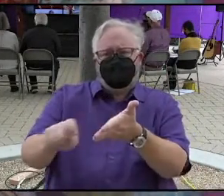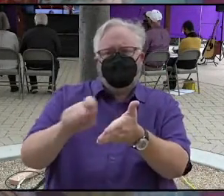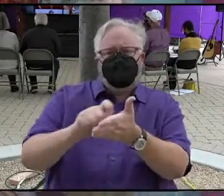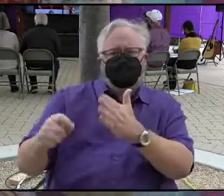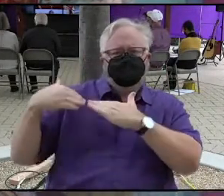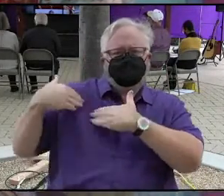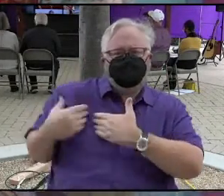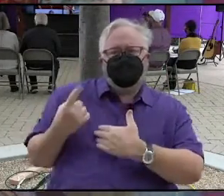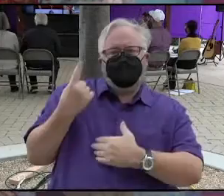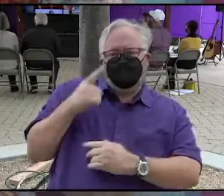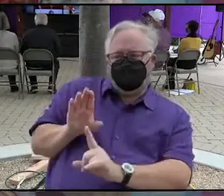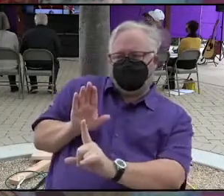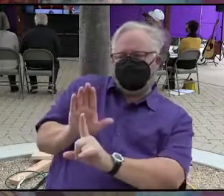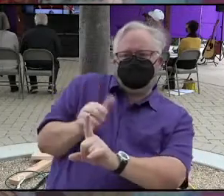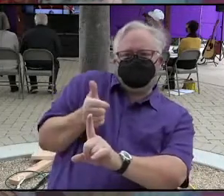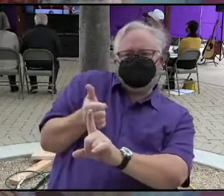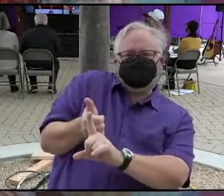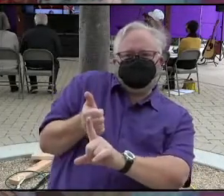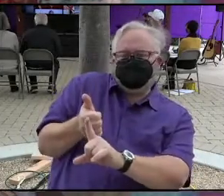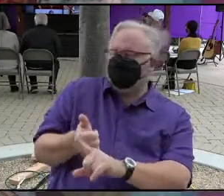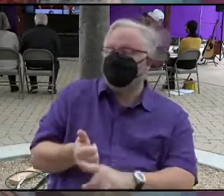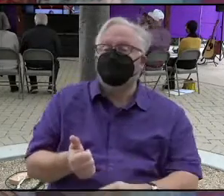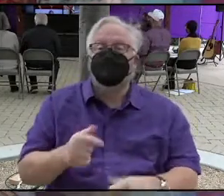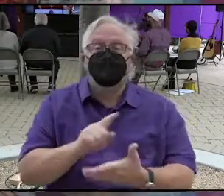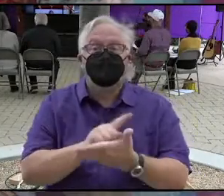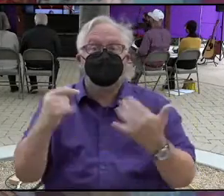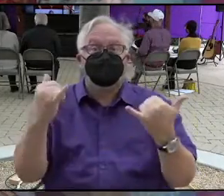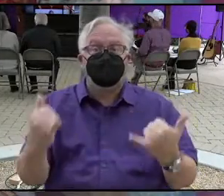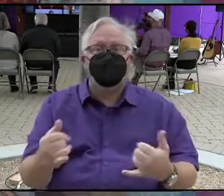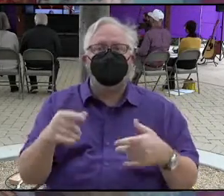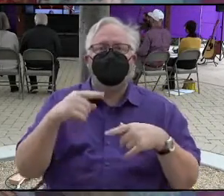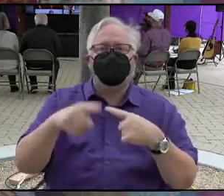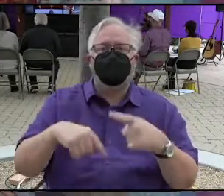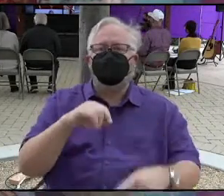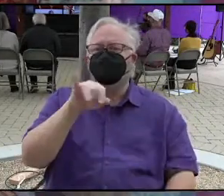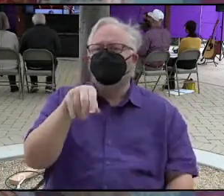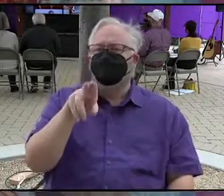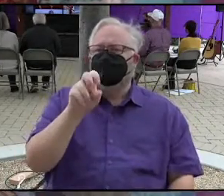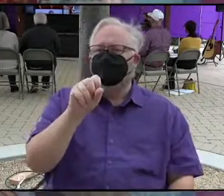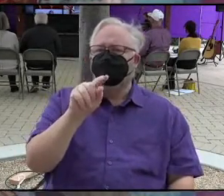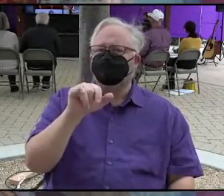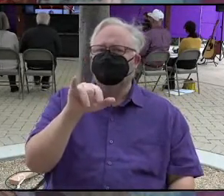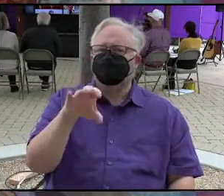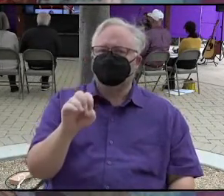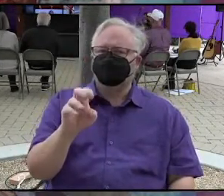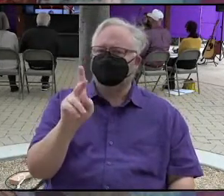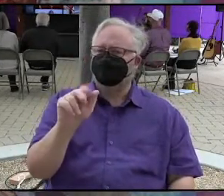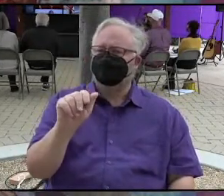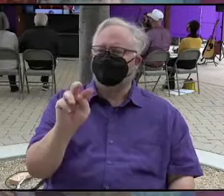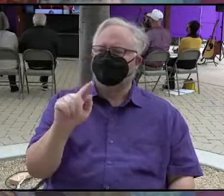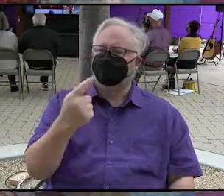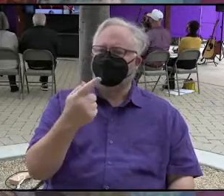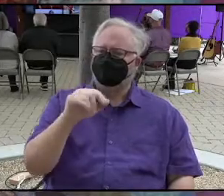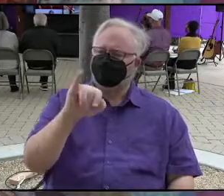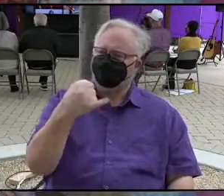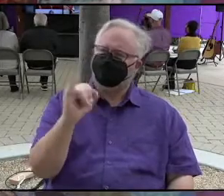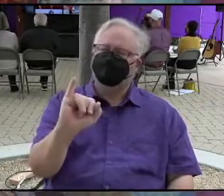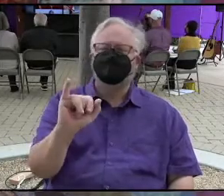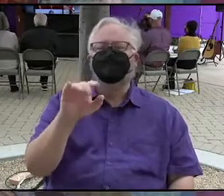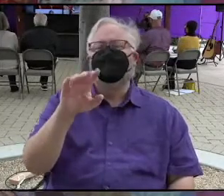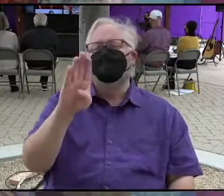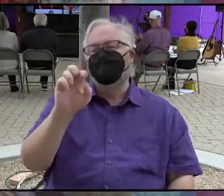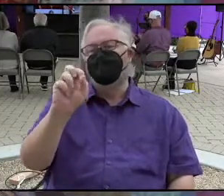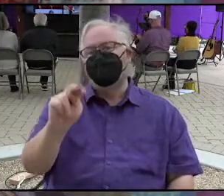herself. In this week, when Justice Ketanji Brown Jackson was confirmed as the first African-American